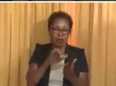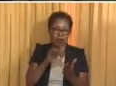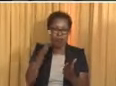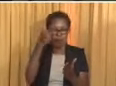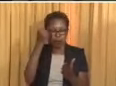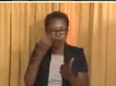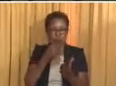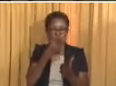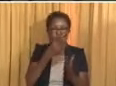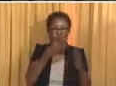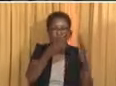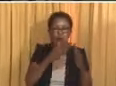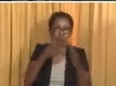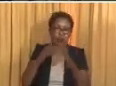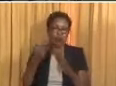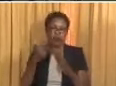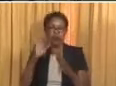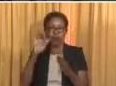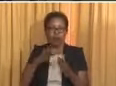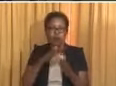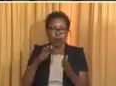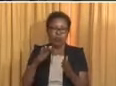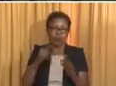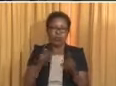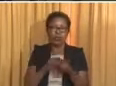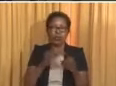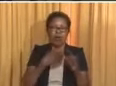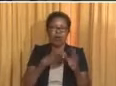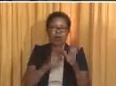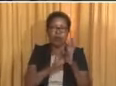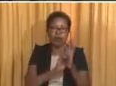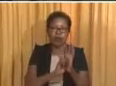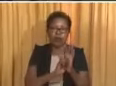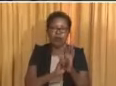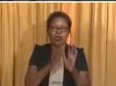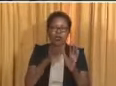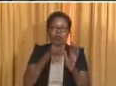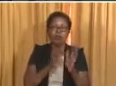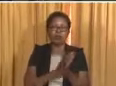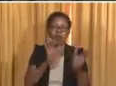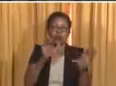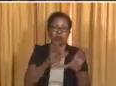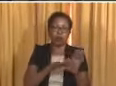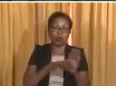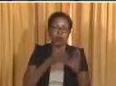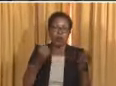Parliament, and there is no evidence that this public participation did not take place.